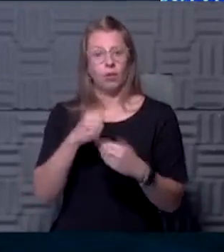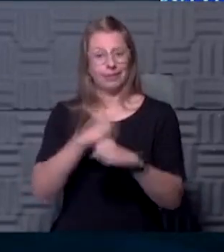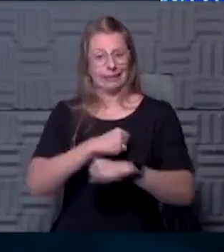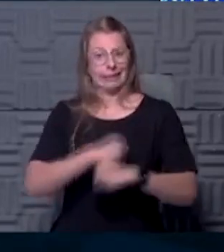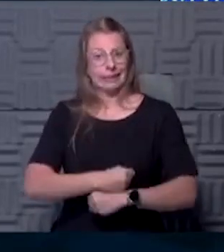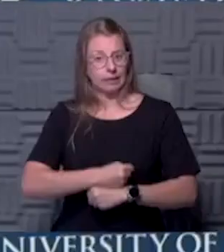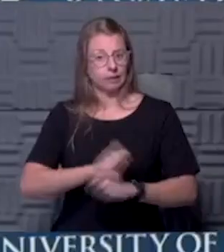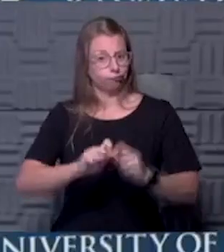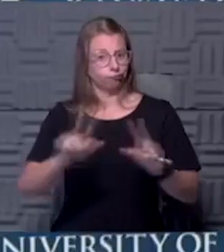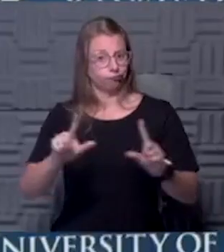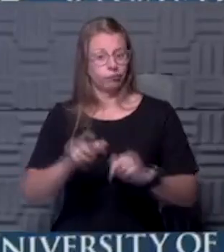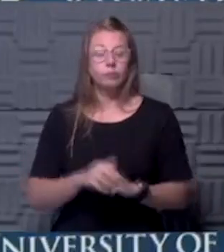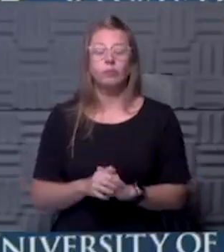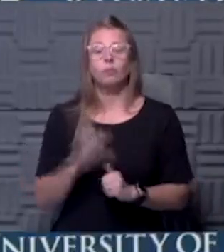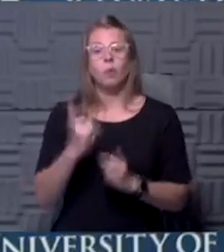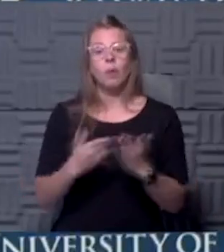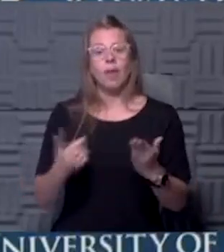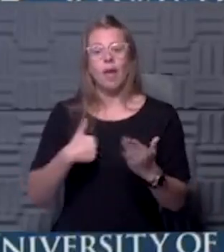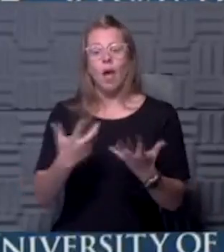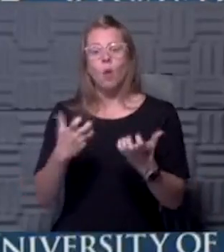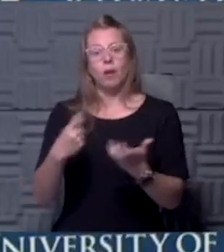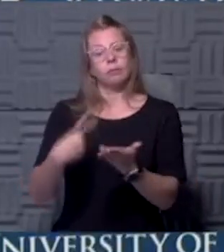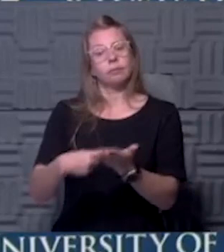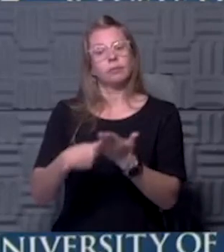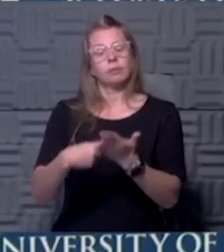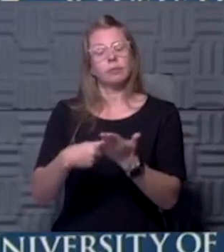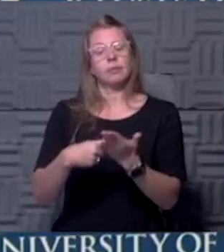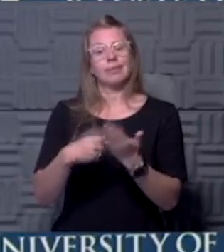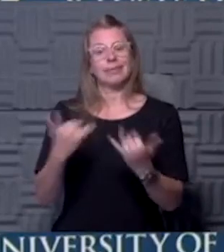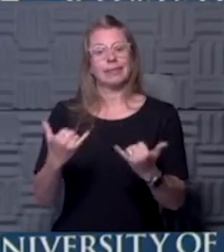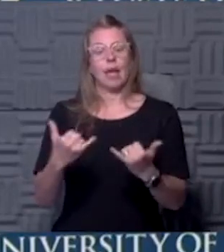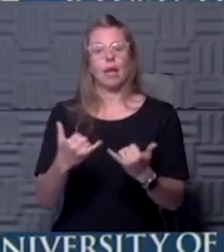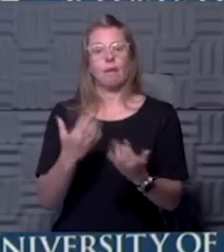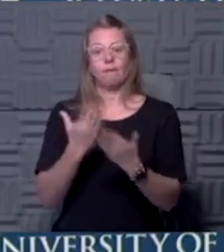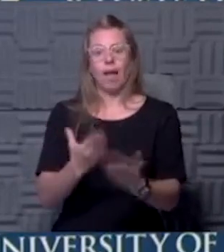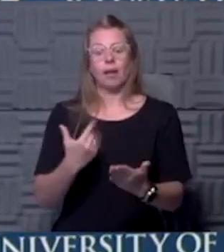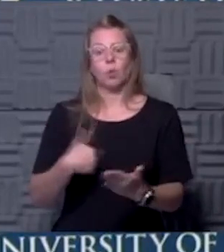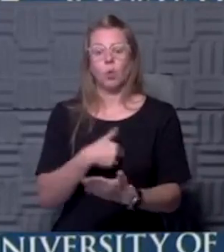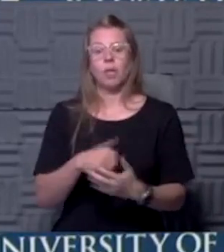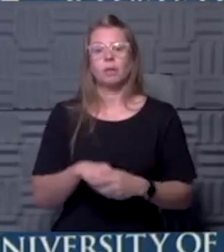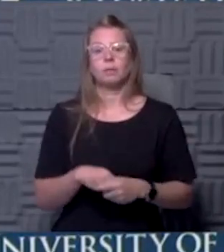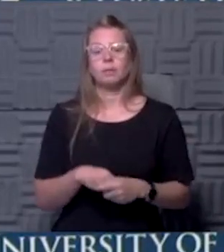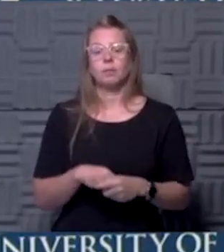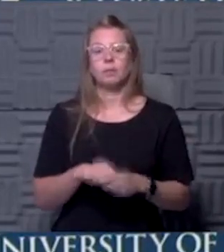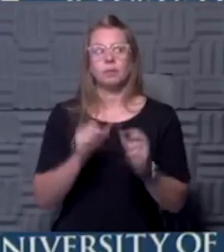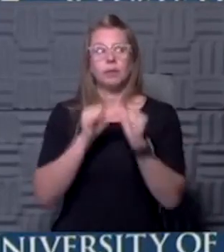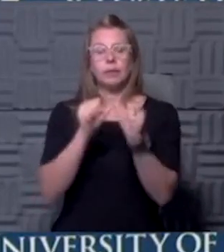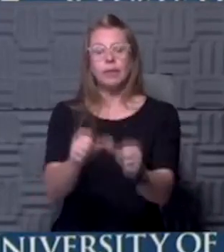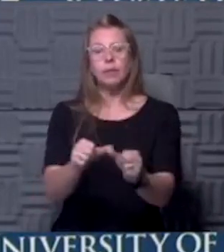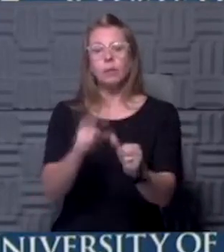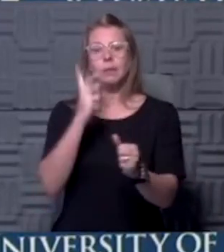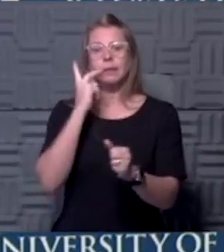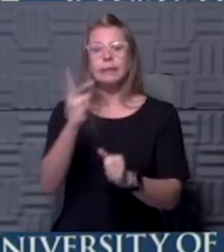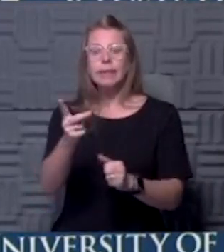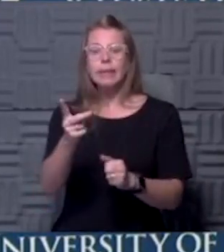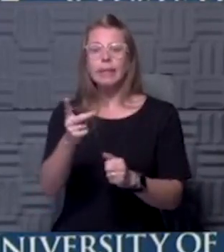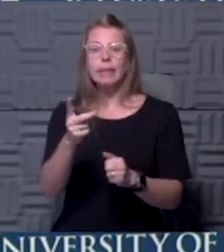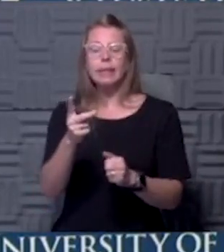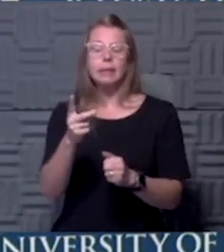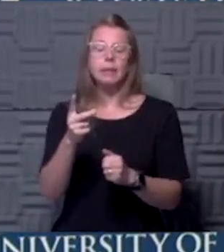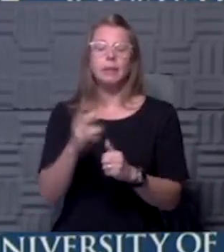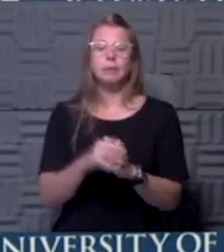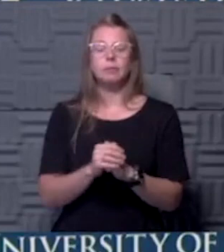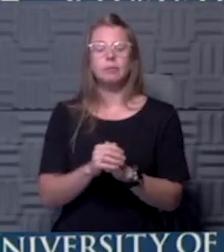You know, one of the things that I really wanted to talk about today is the fact that we're, continuing to see a